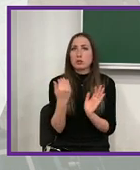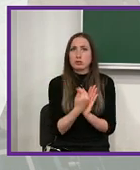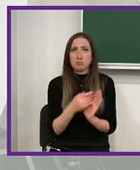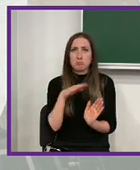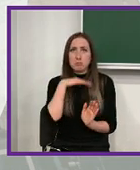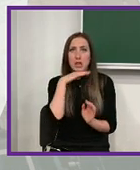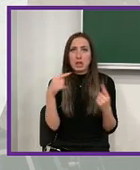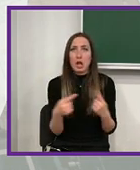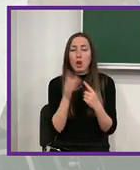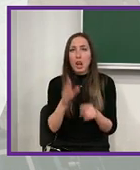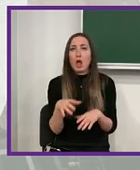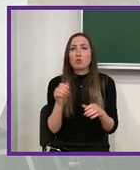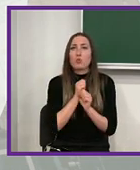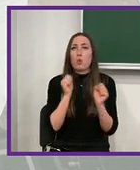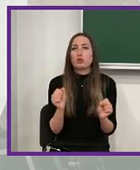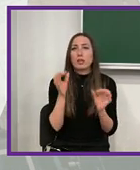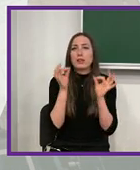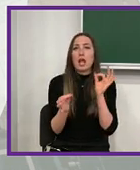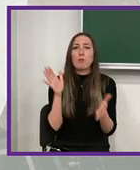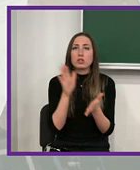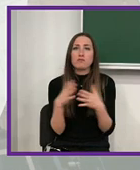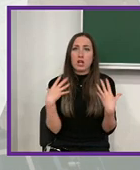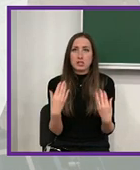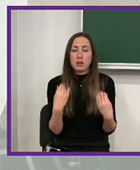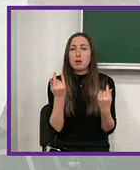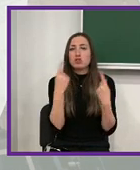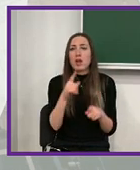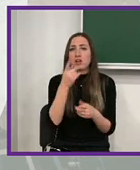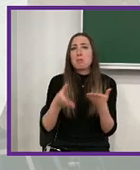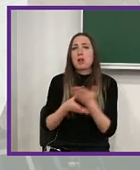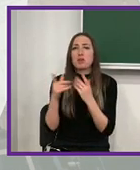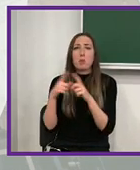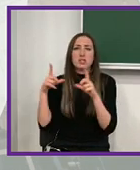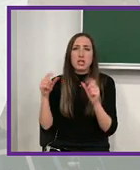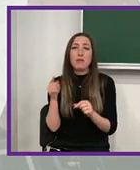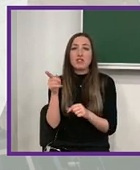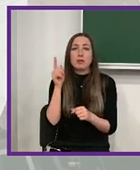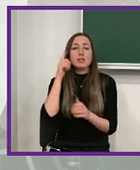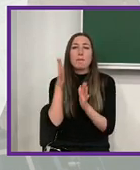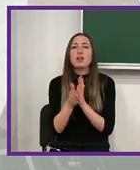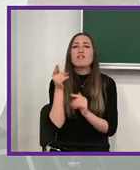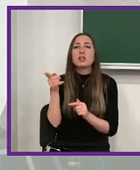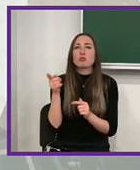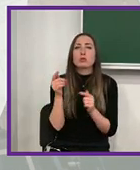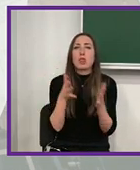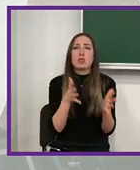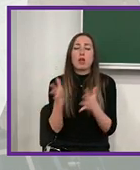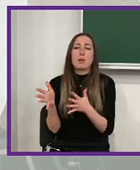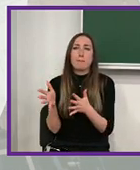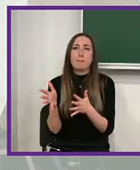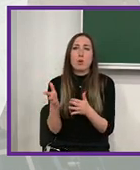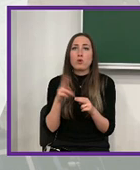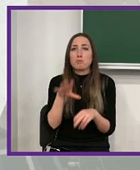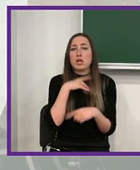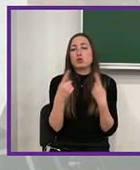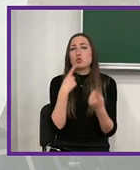for example, assisting one of the companies in trying to understand their impact. And we've been talking to, for example, labor inspectors to find out what